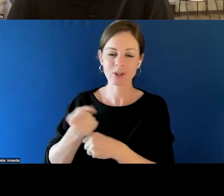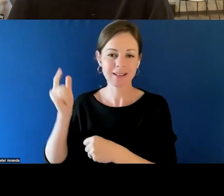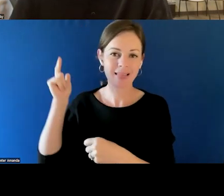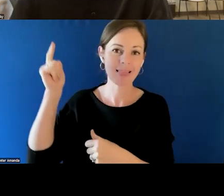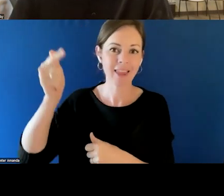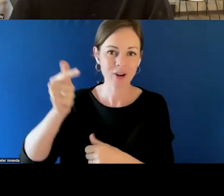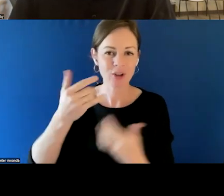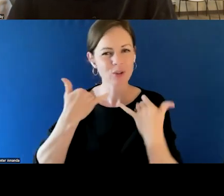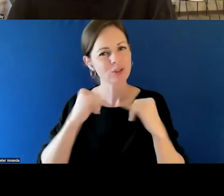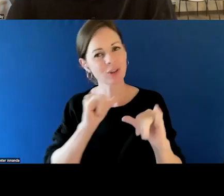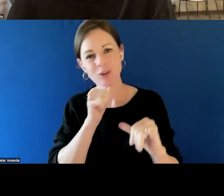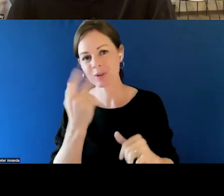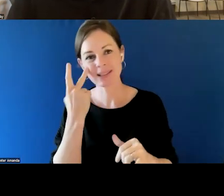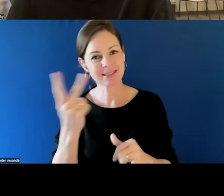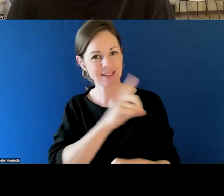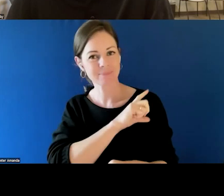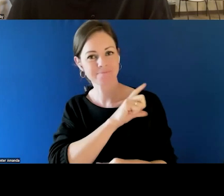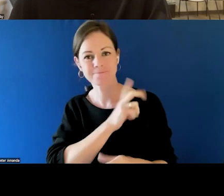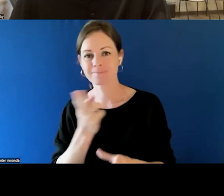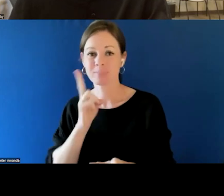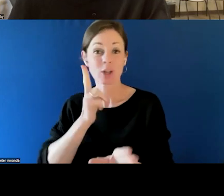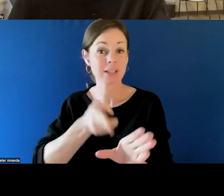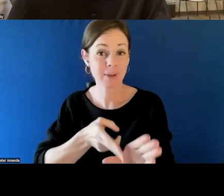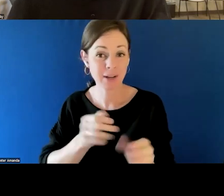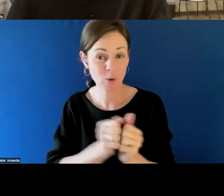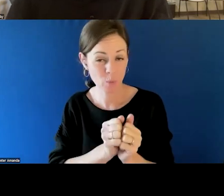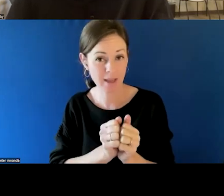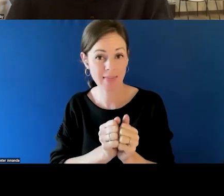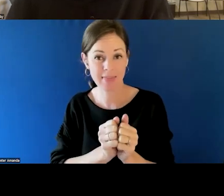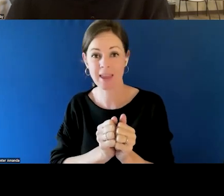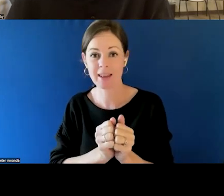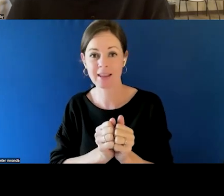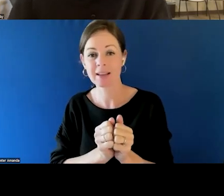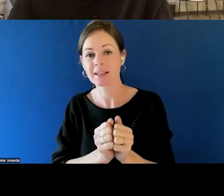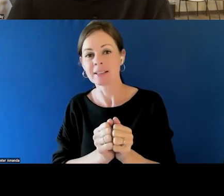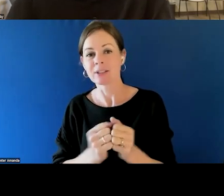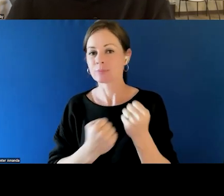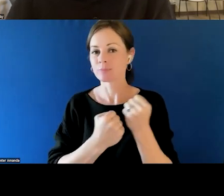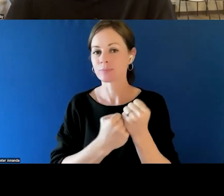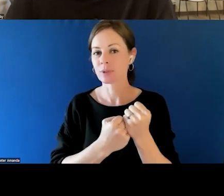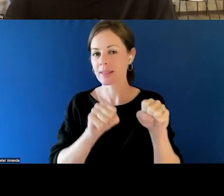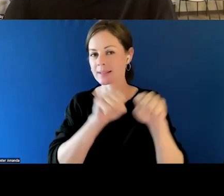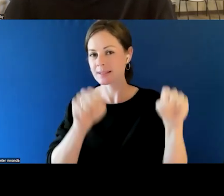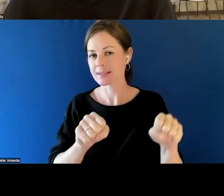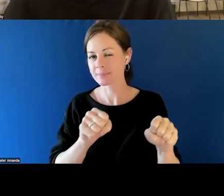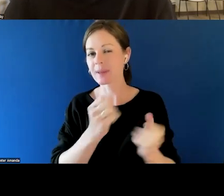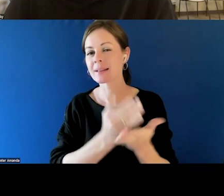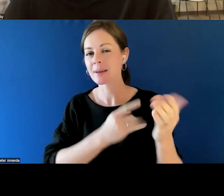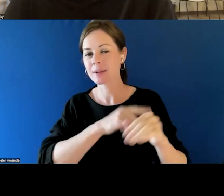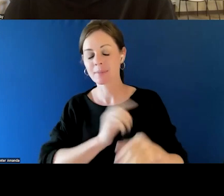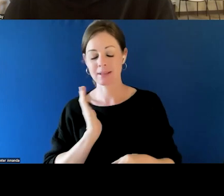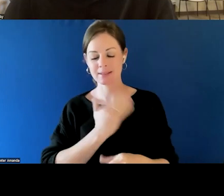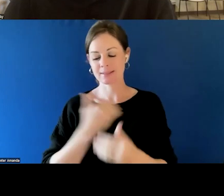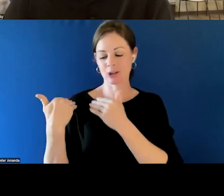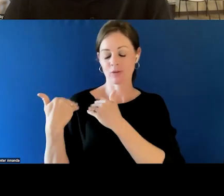you still don't see law enforcement sometimes participating in the standing up, right, of some of these systems. And sometimes that's our fault as